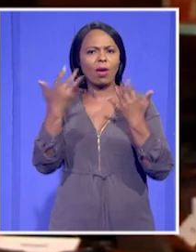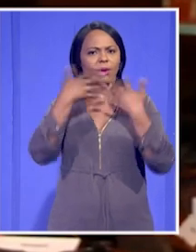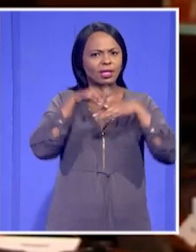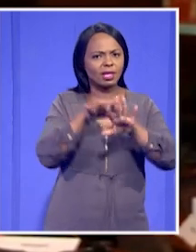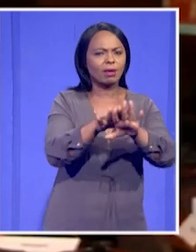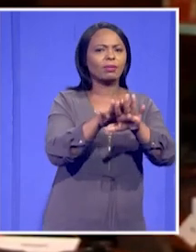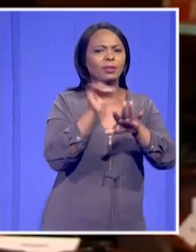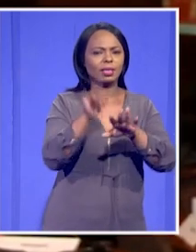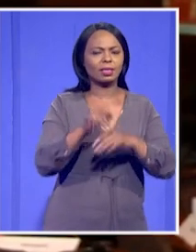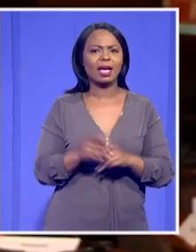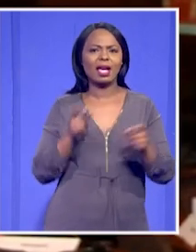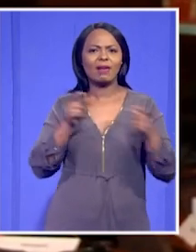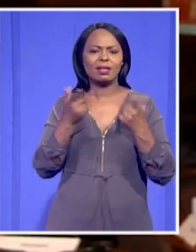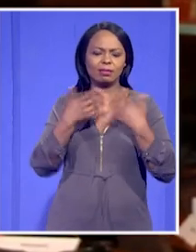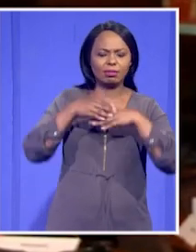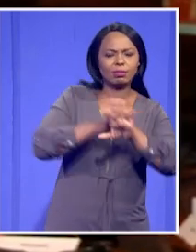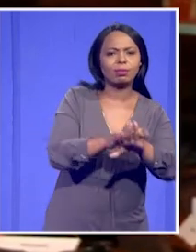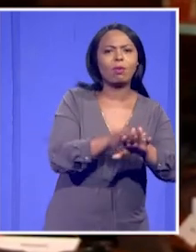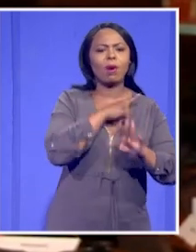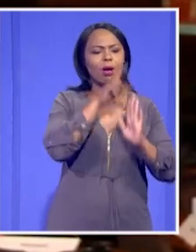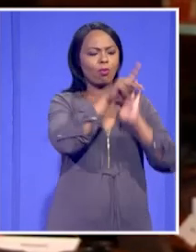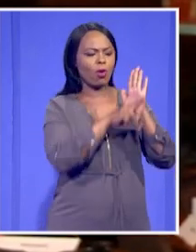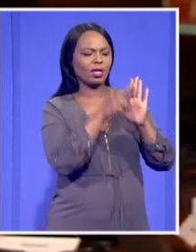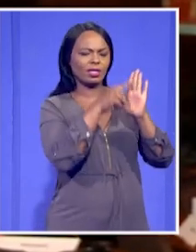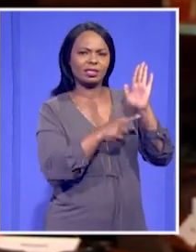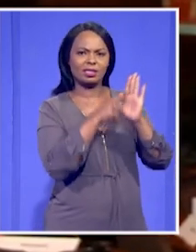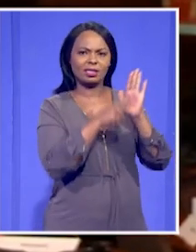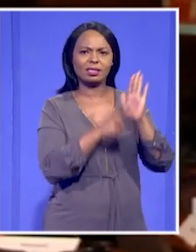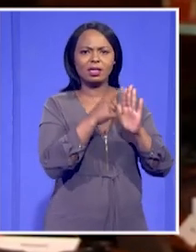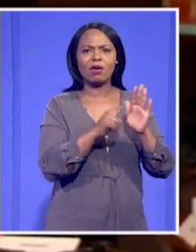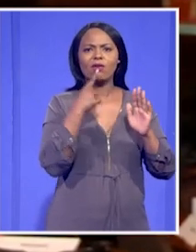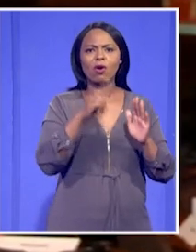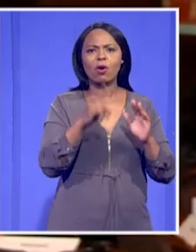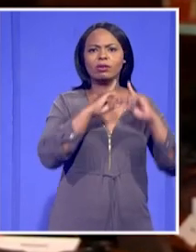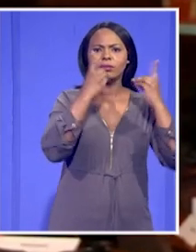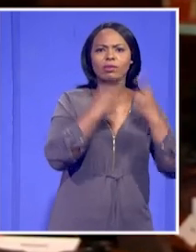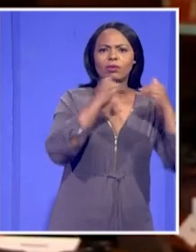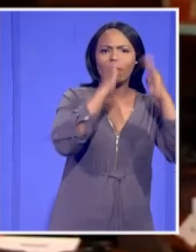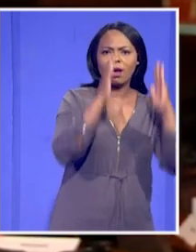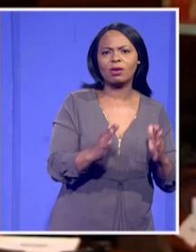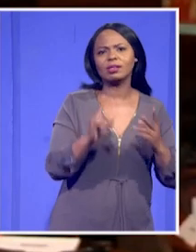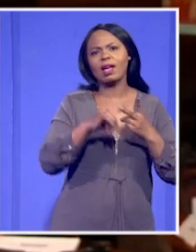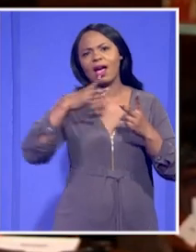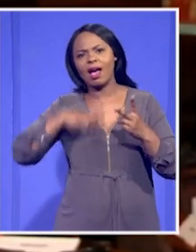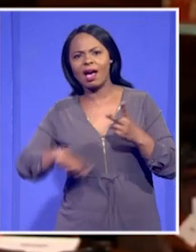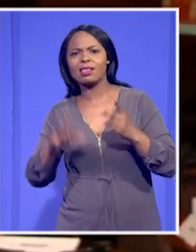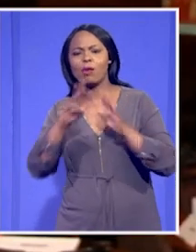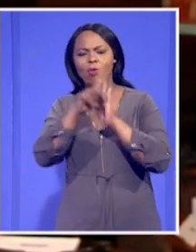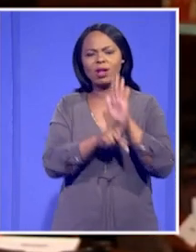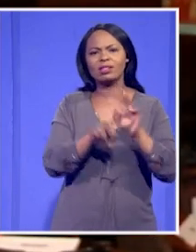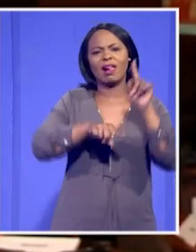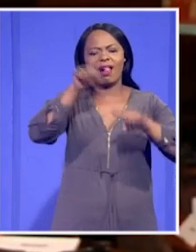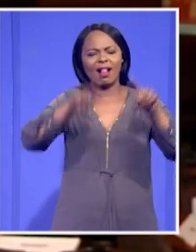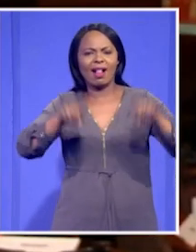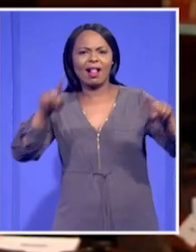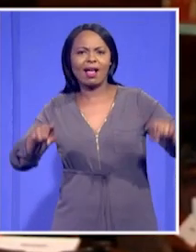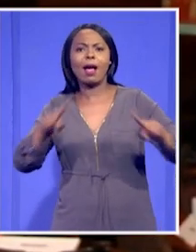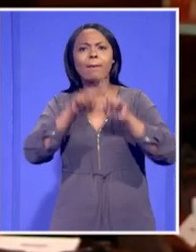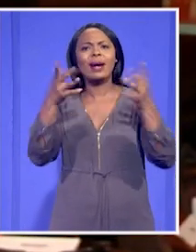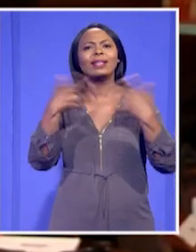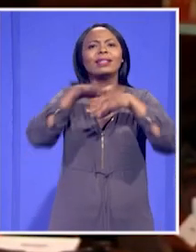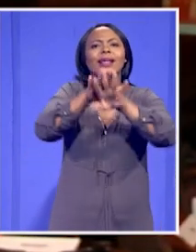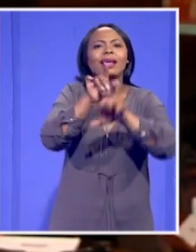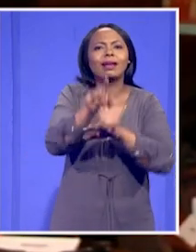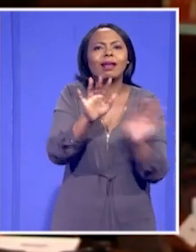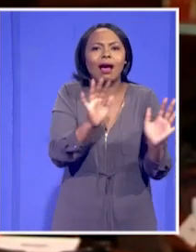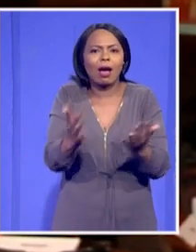different policy for informal settlements and another for others. How do you integrate those so that everyone